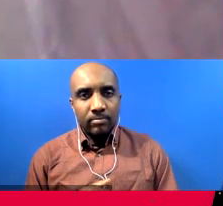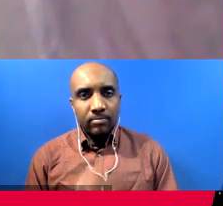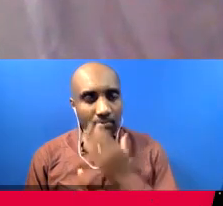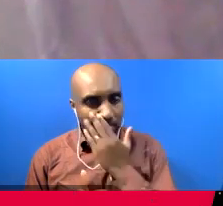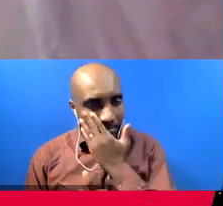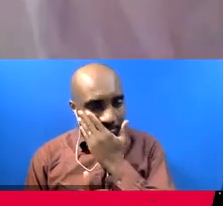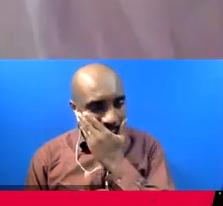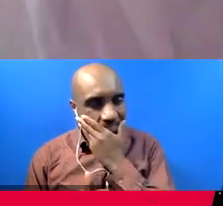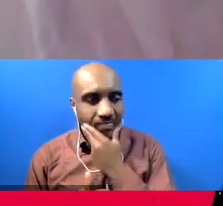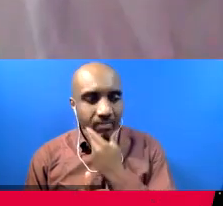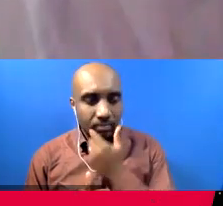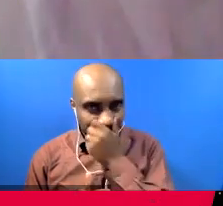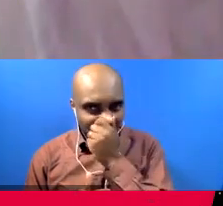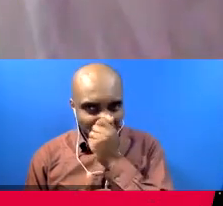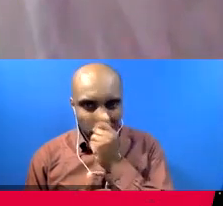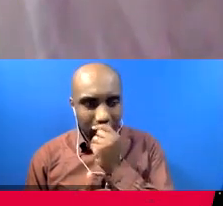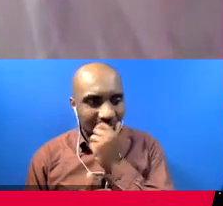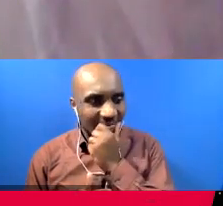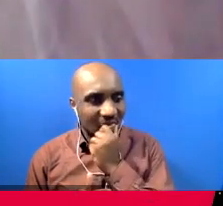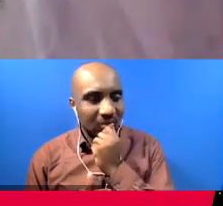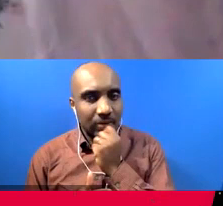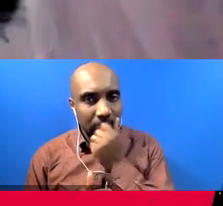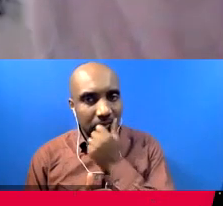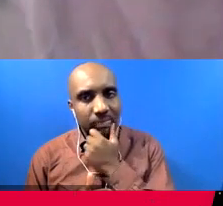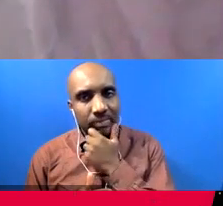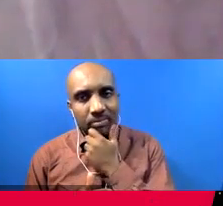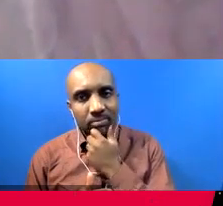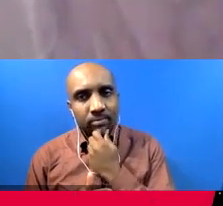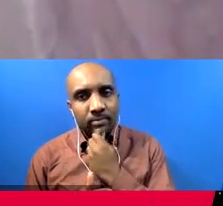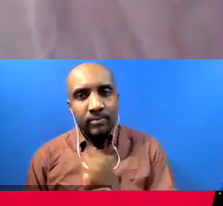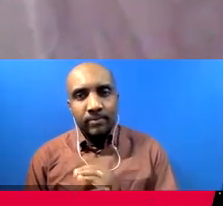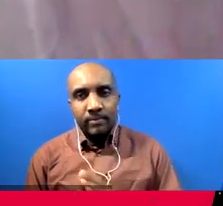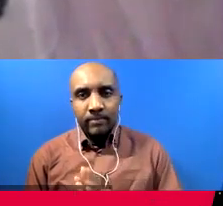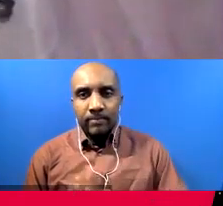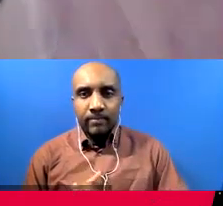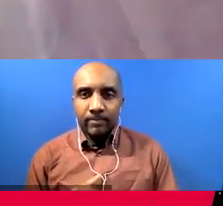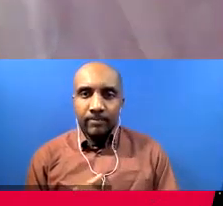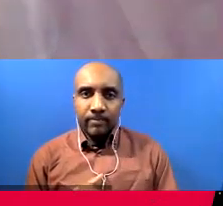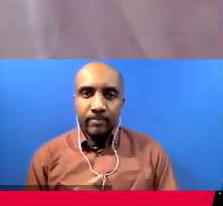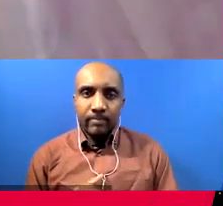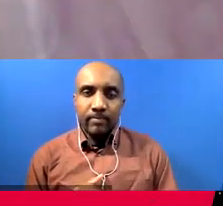in Global South who are facing the brunt of climate chaos. The rising